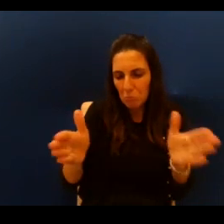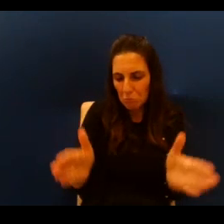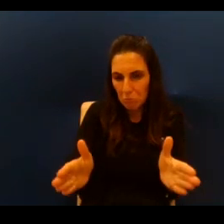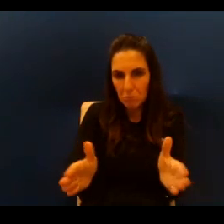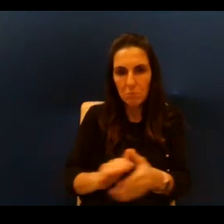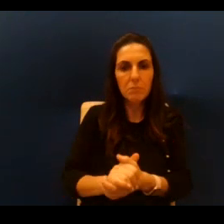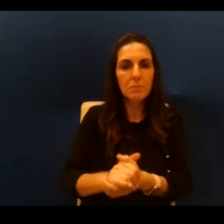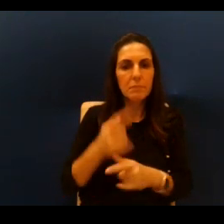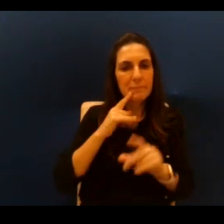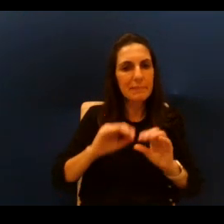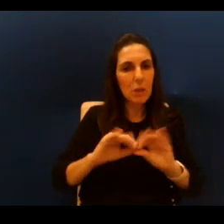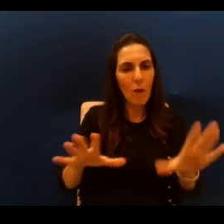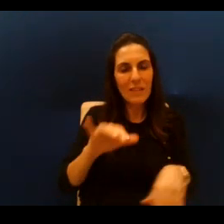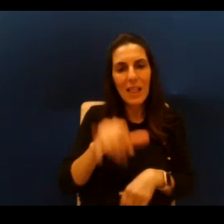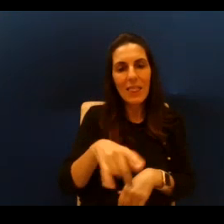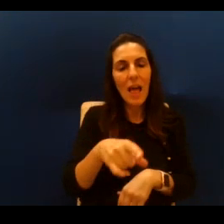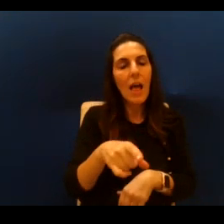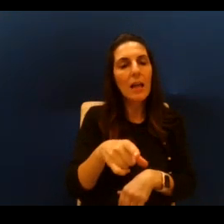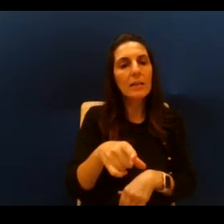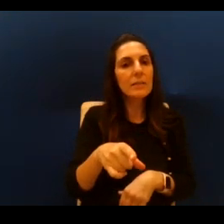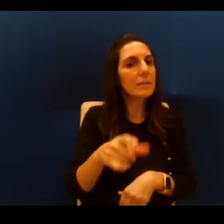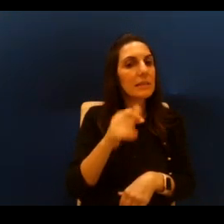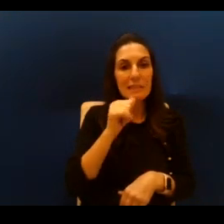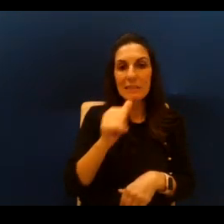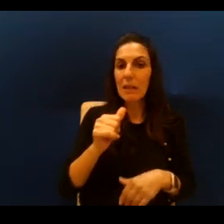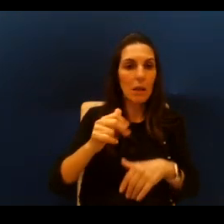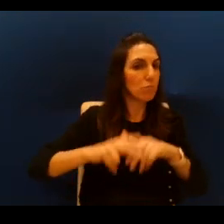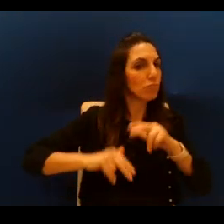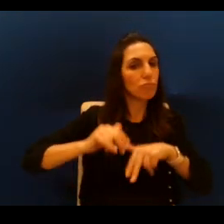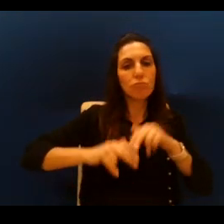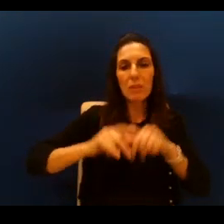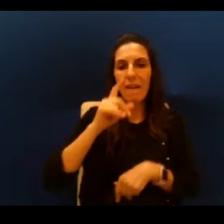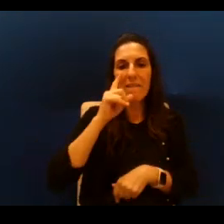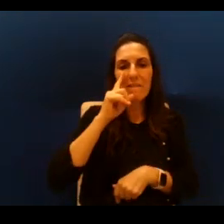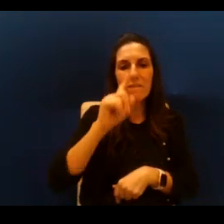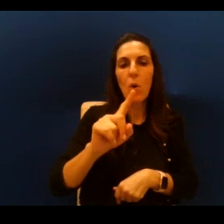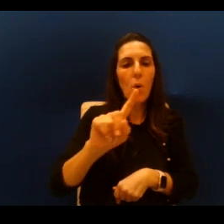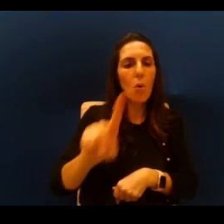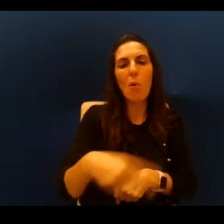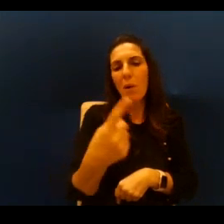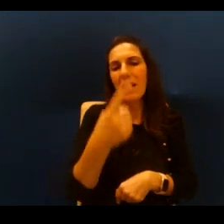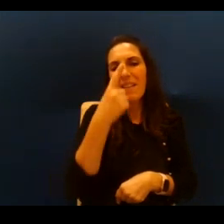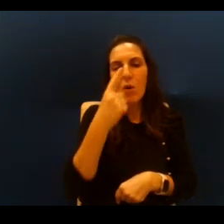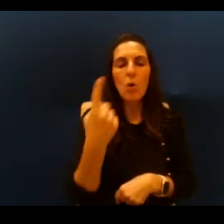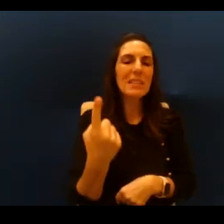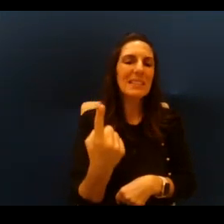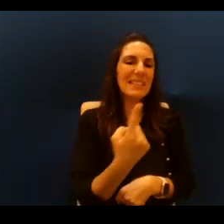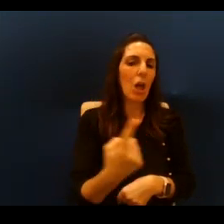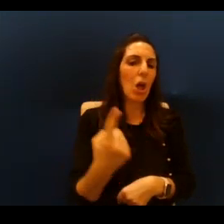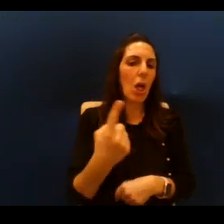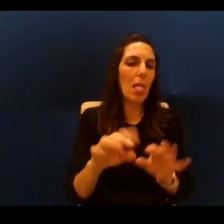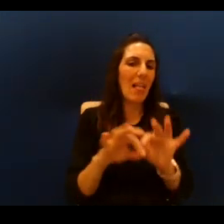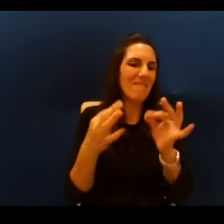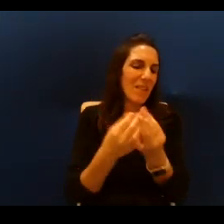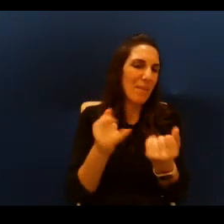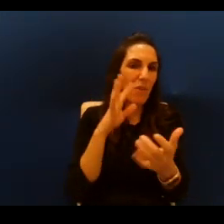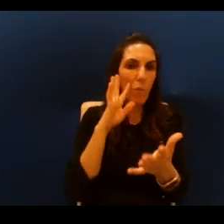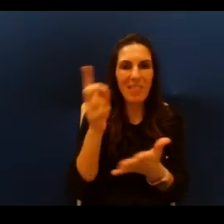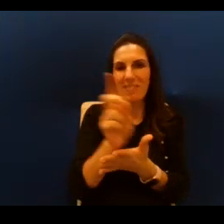Obviously, it is not buildable for anything but maybe a single family if it can be designed that